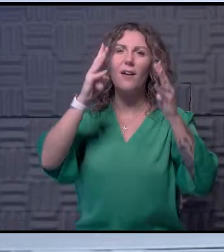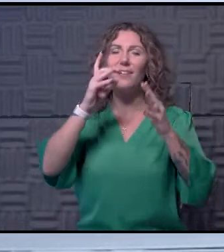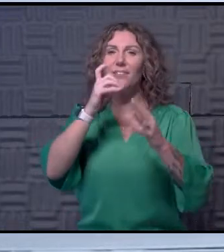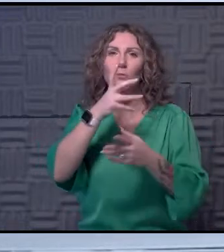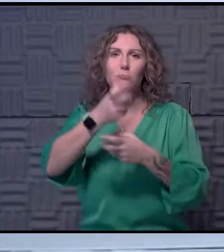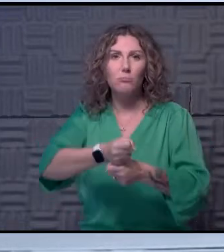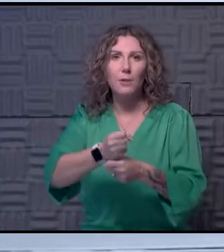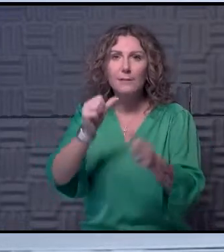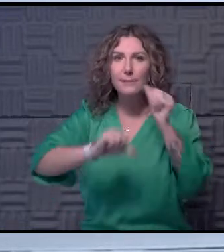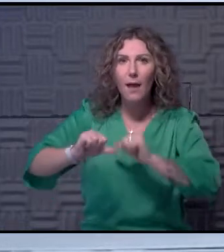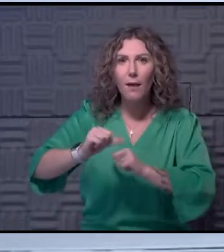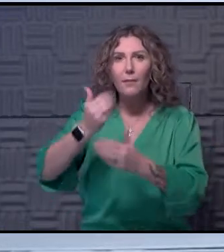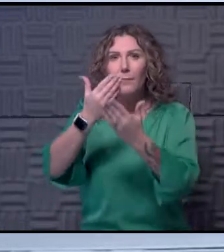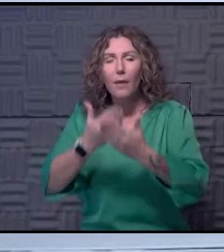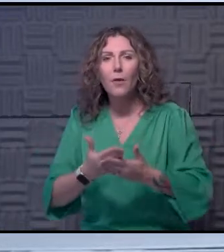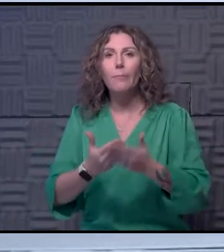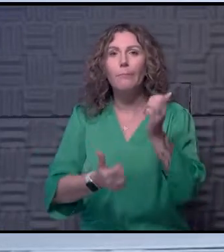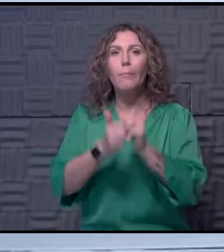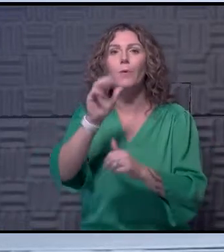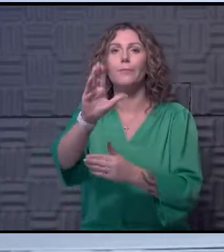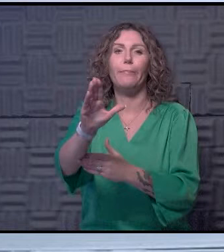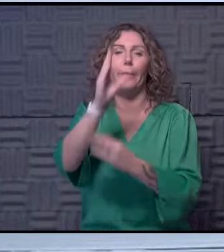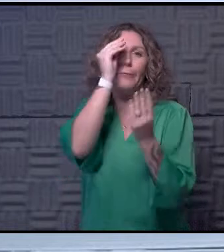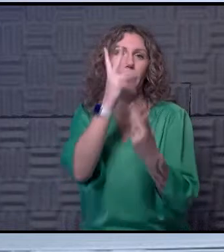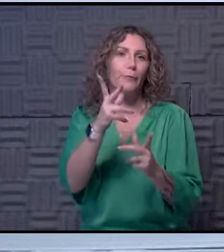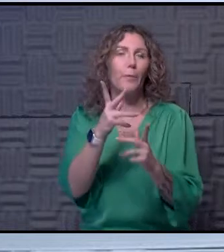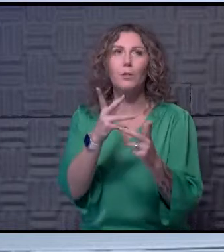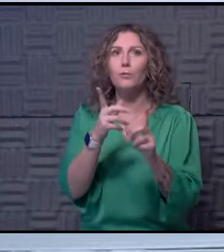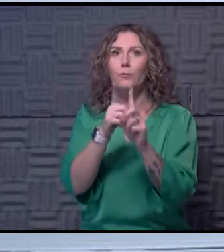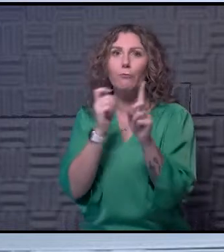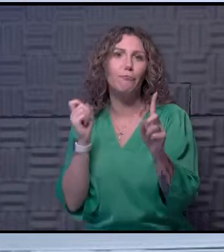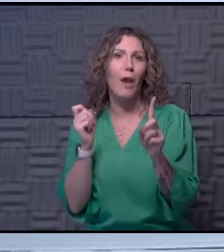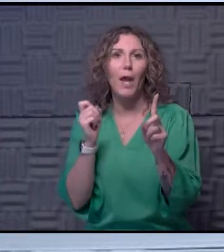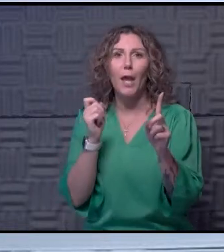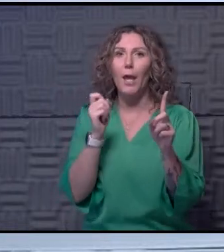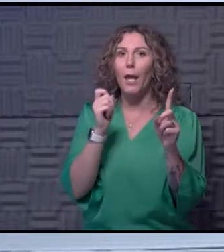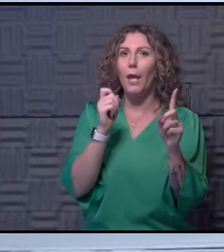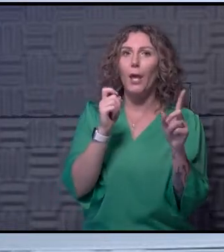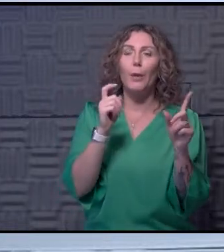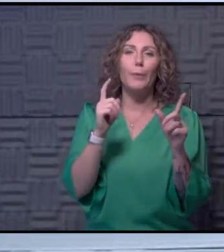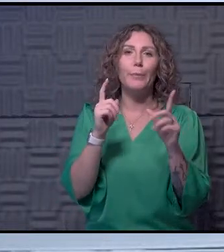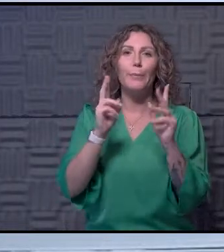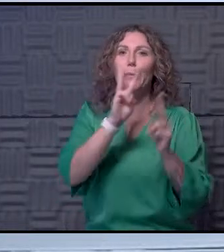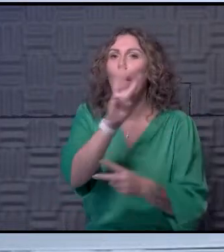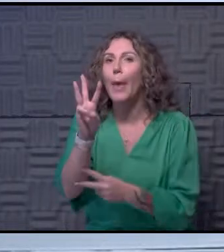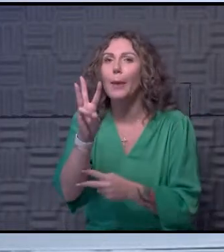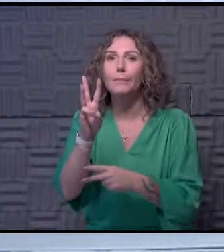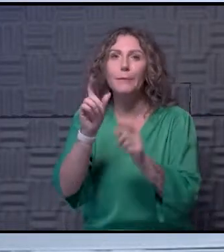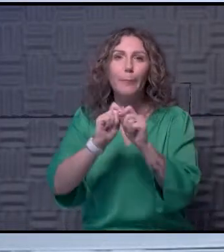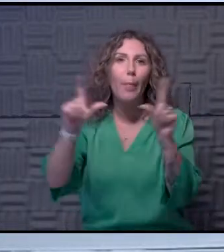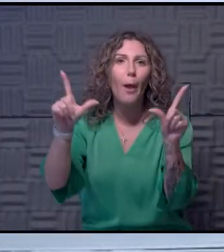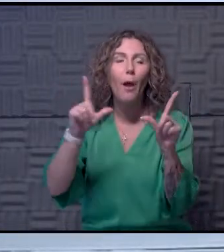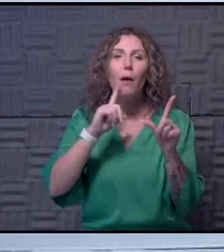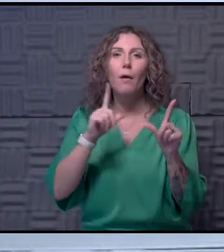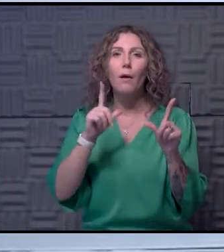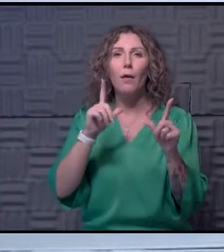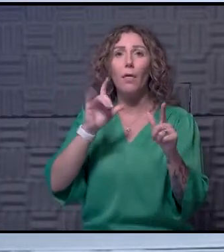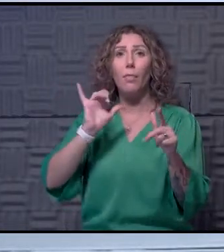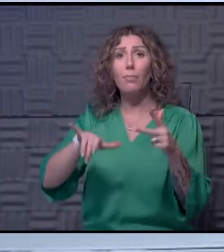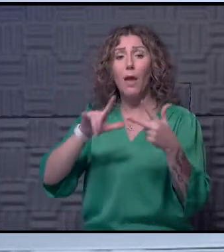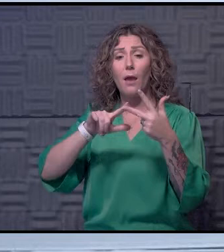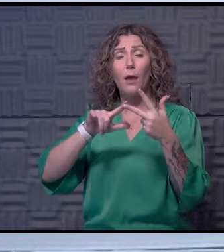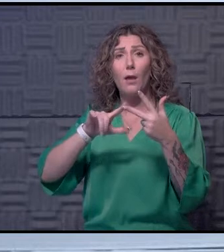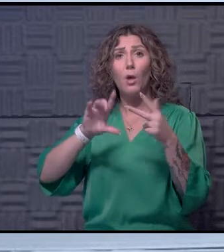evidence. They're going to get most of their information on the subject from fringe websites or blogs. and this group matters,